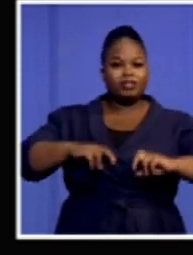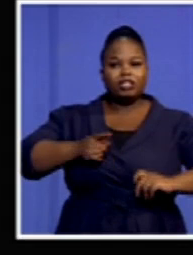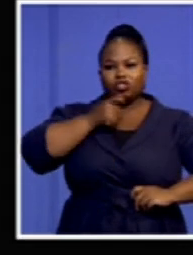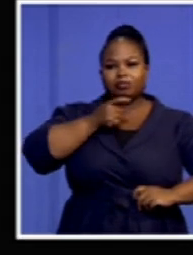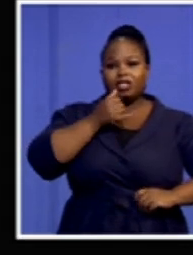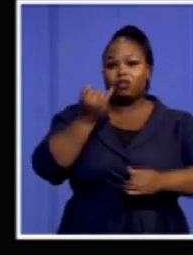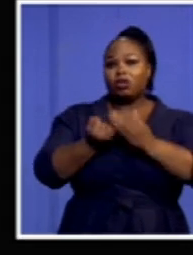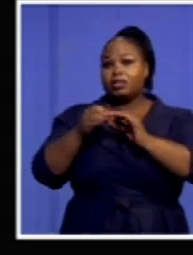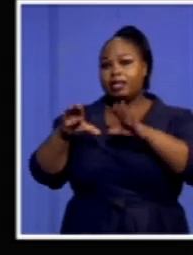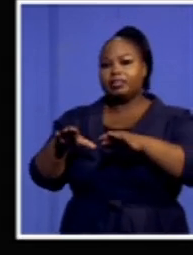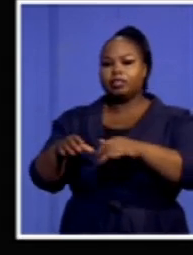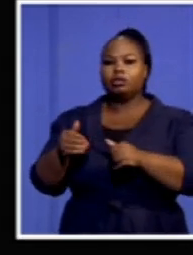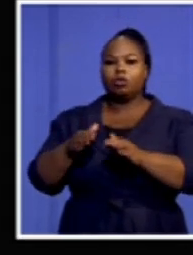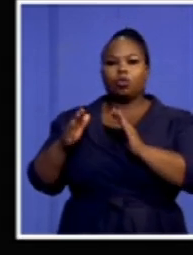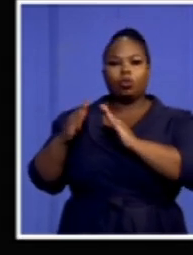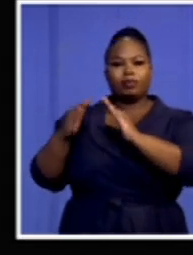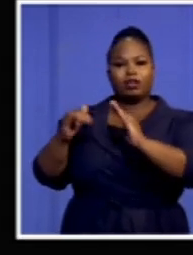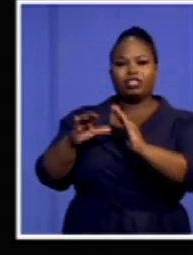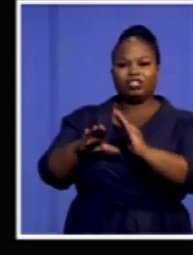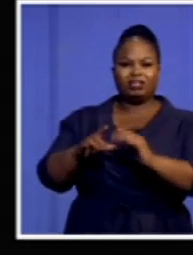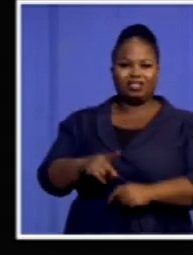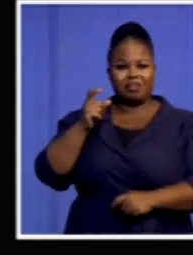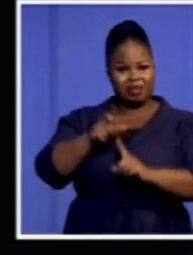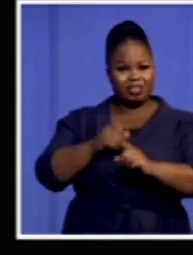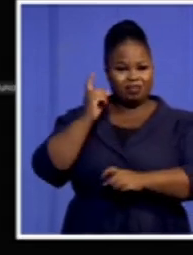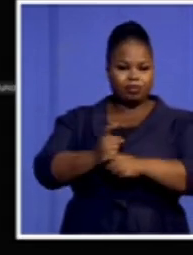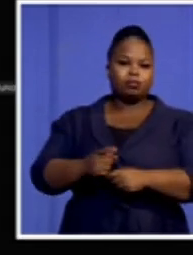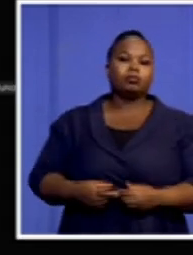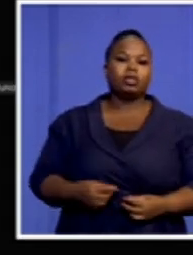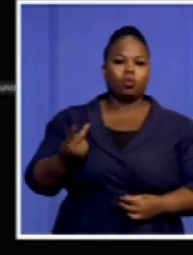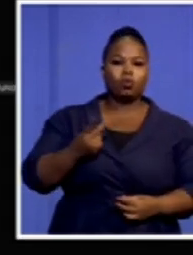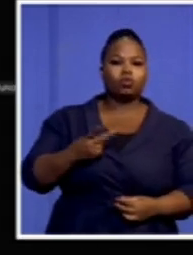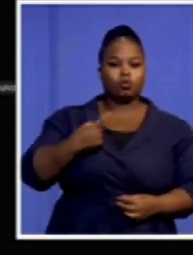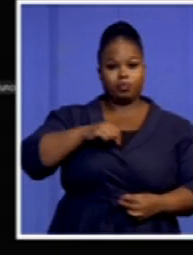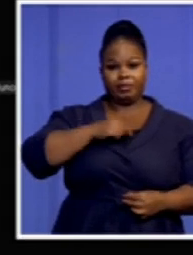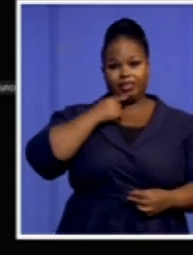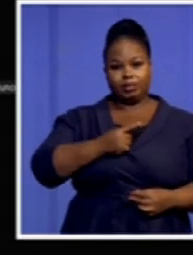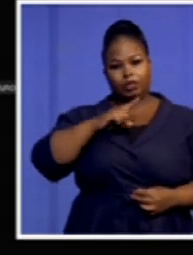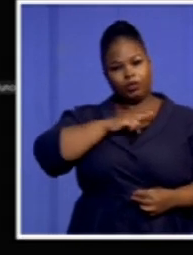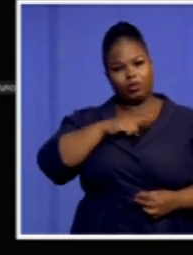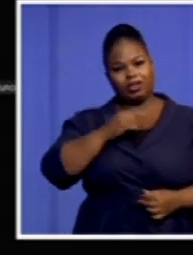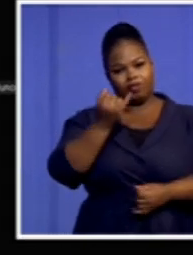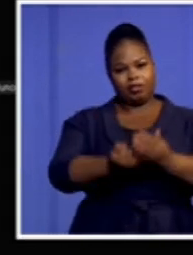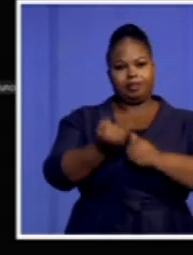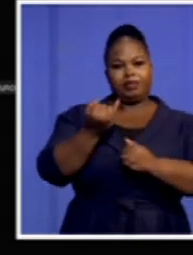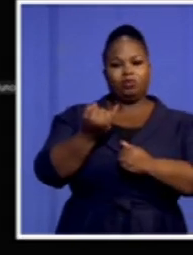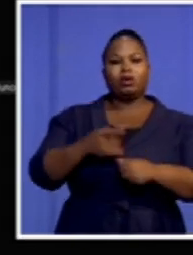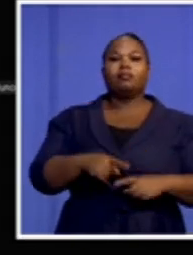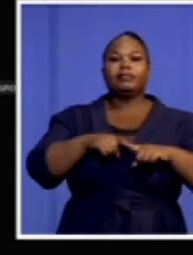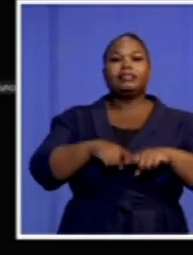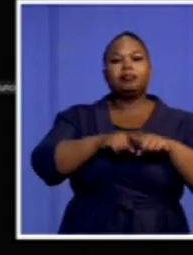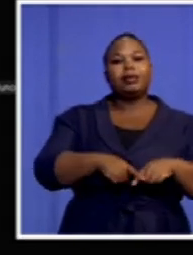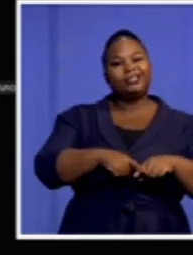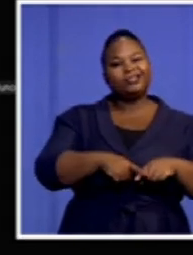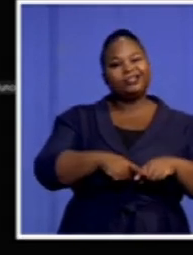quarantine. As we have indicated, this was meant for an individual and a case-by-case basis, and it was not